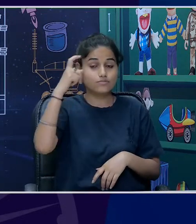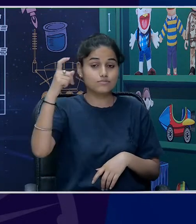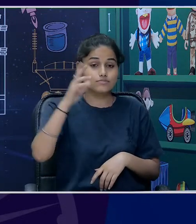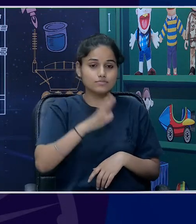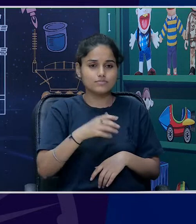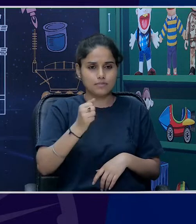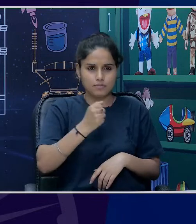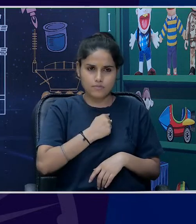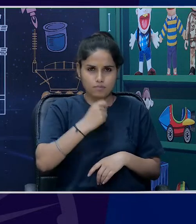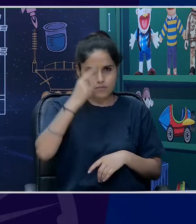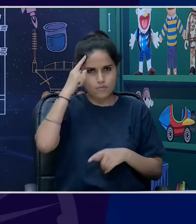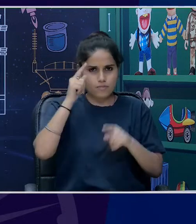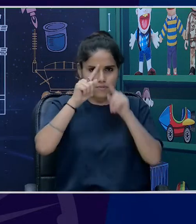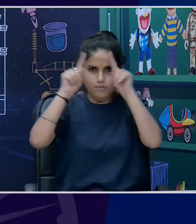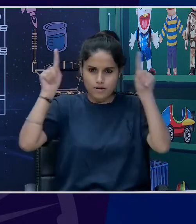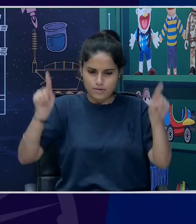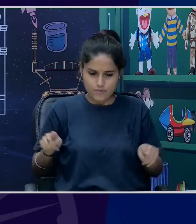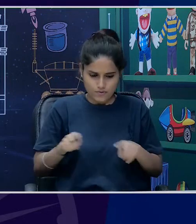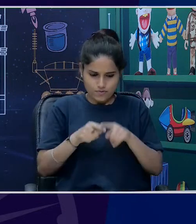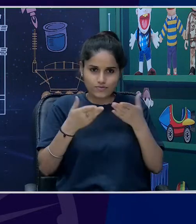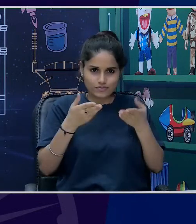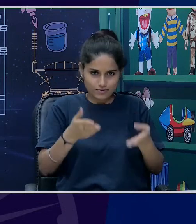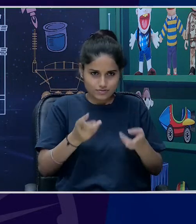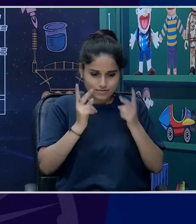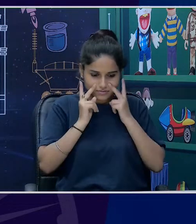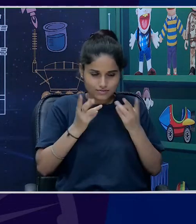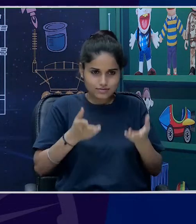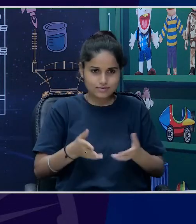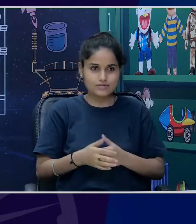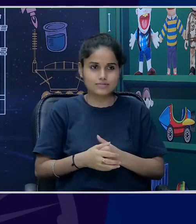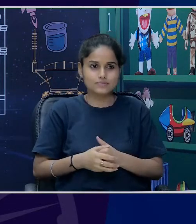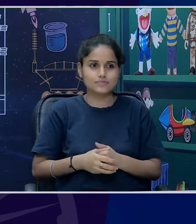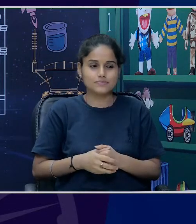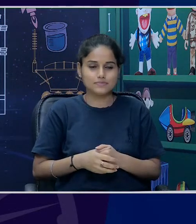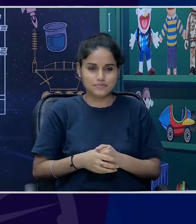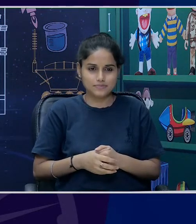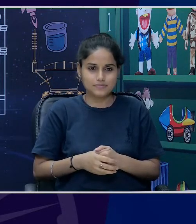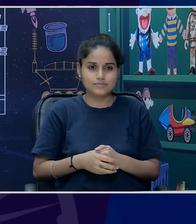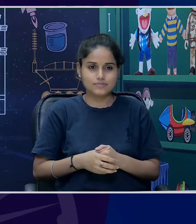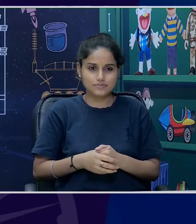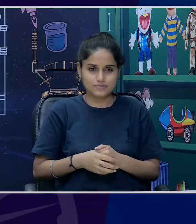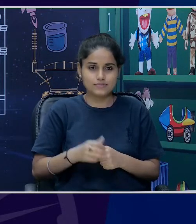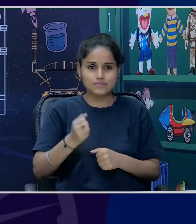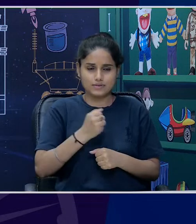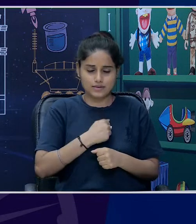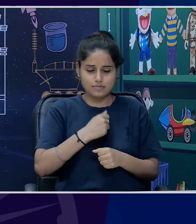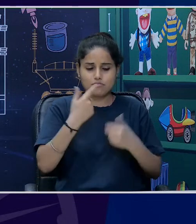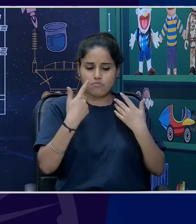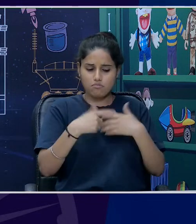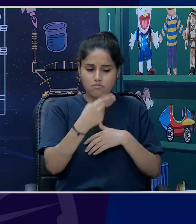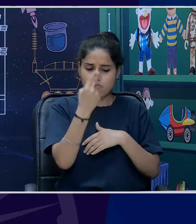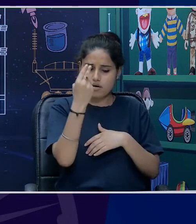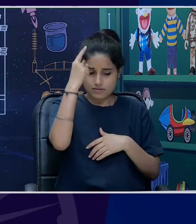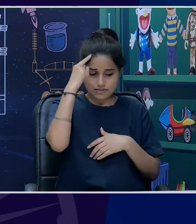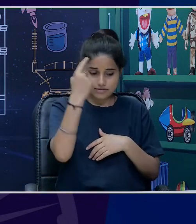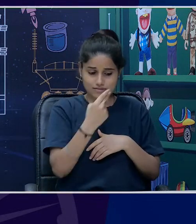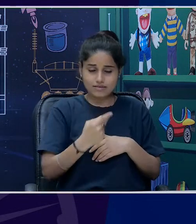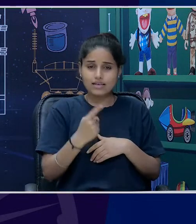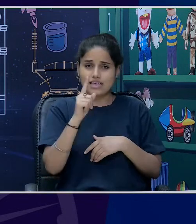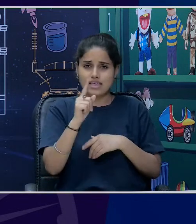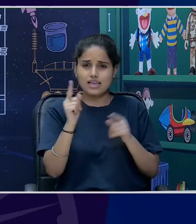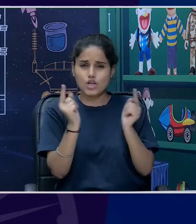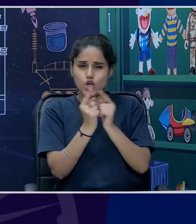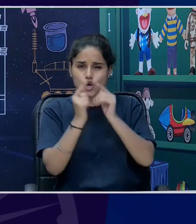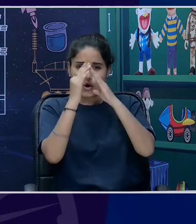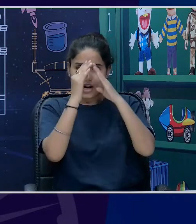blackboard. So this is my blackboard where I'll try to draw. Yeah. I can draw one little